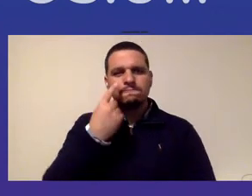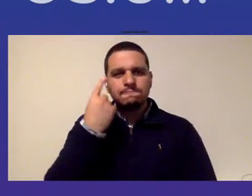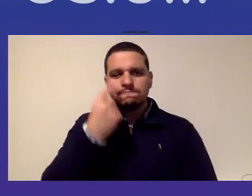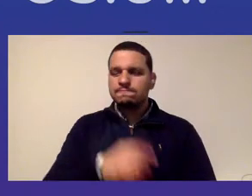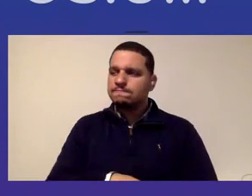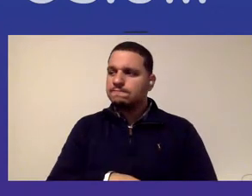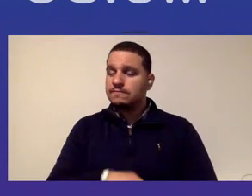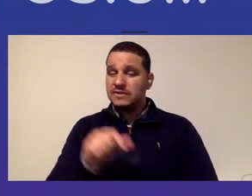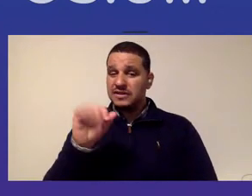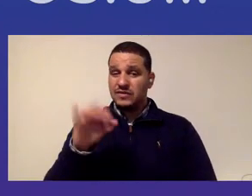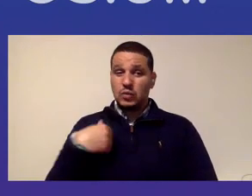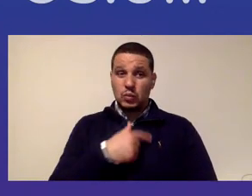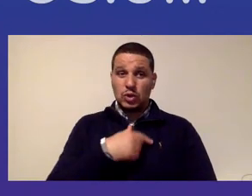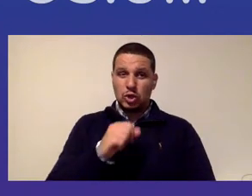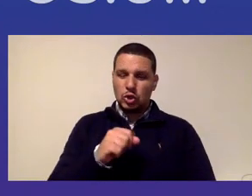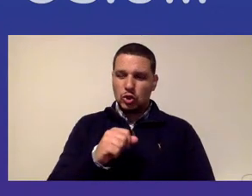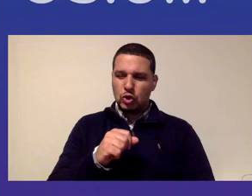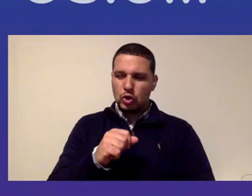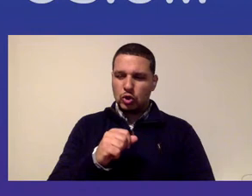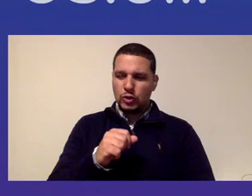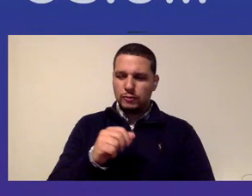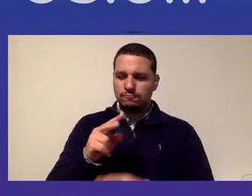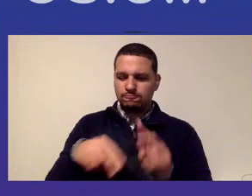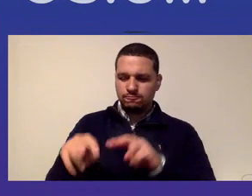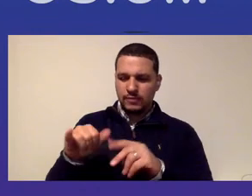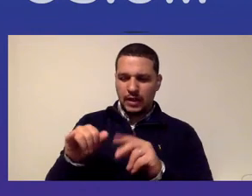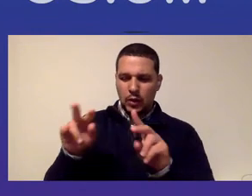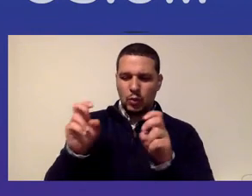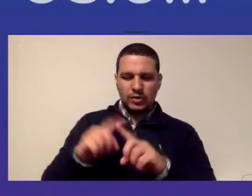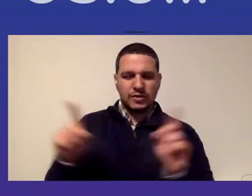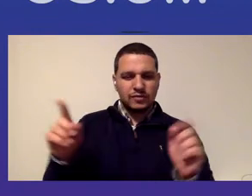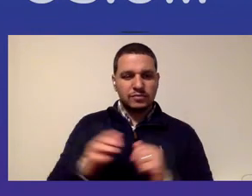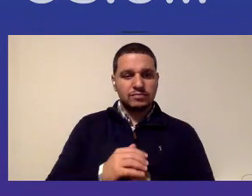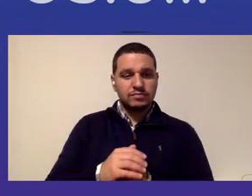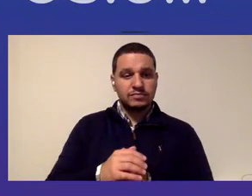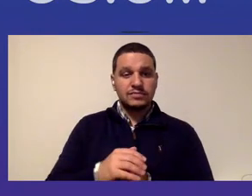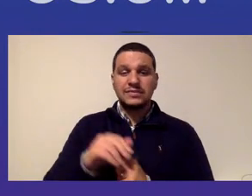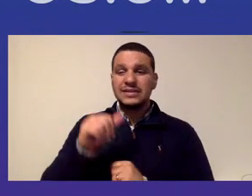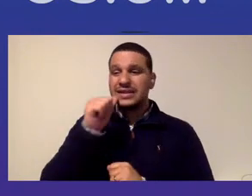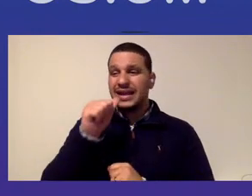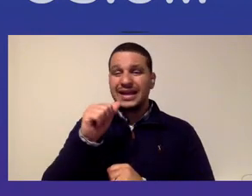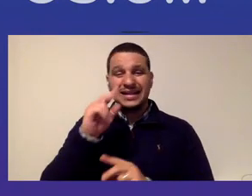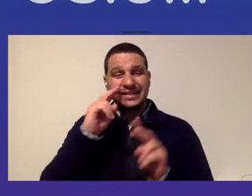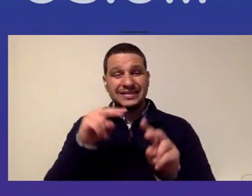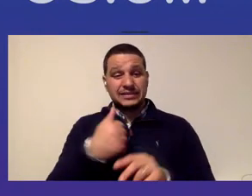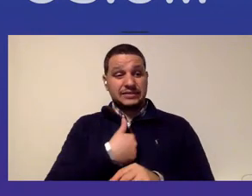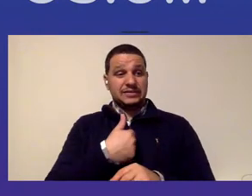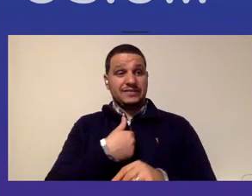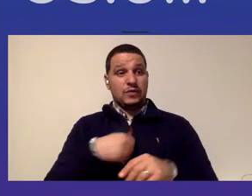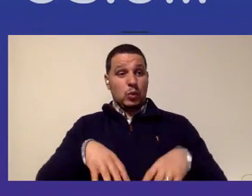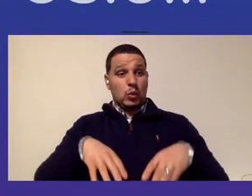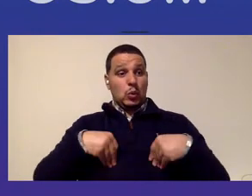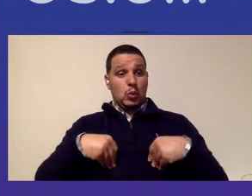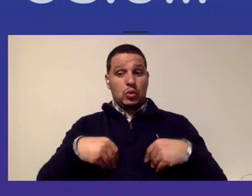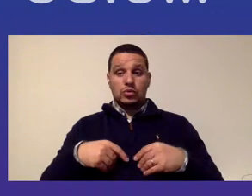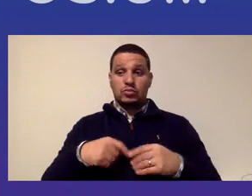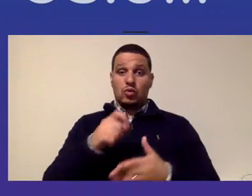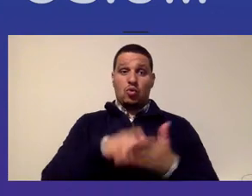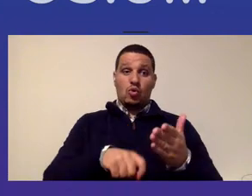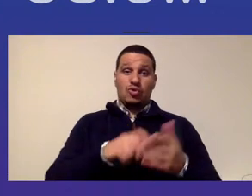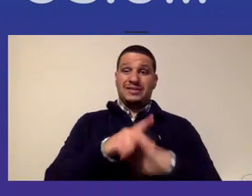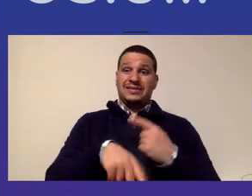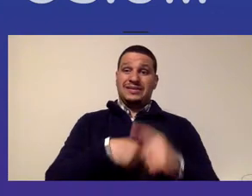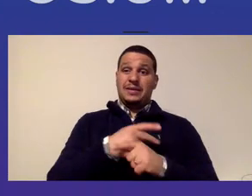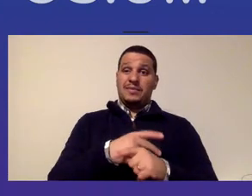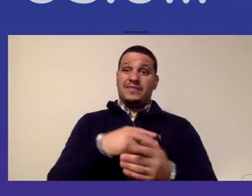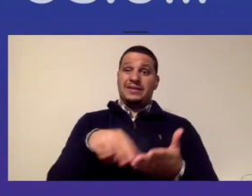we could engage it differently. Rather than seeing ourselves as the owners or authors of a type of dance, or dance